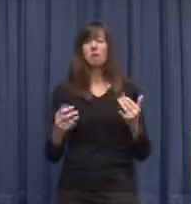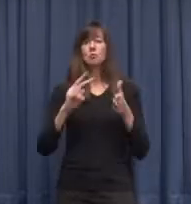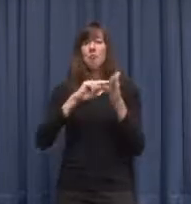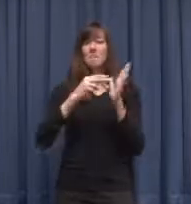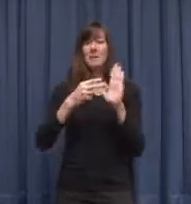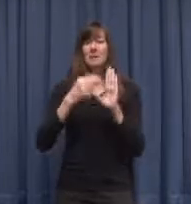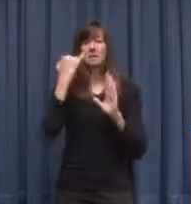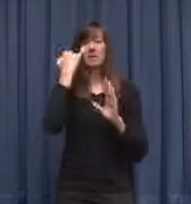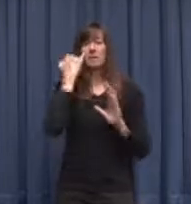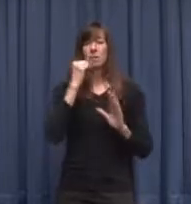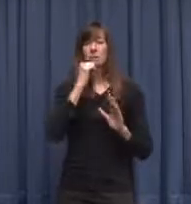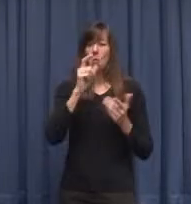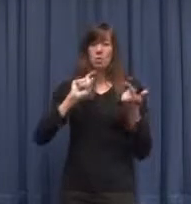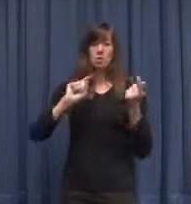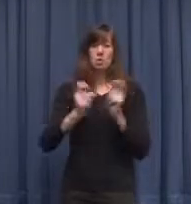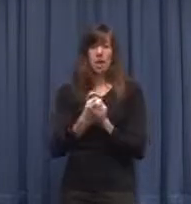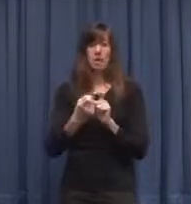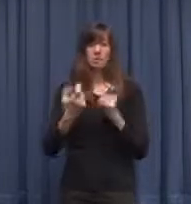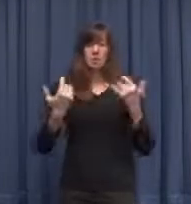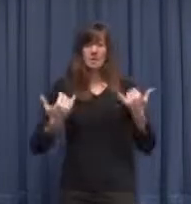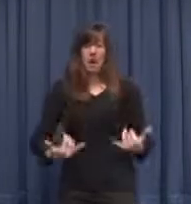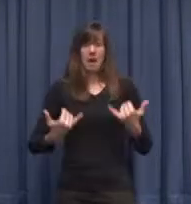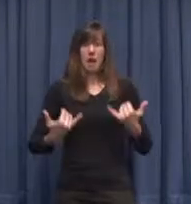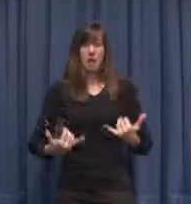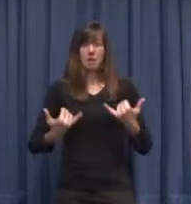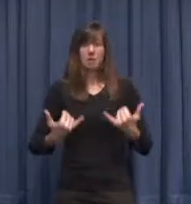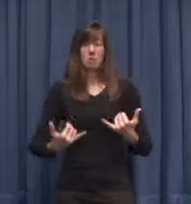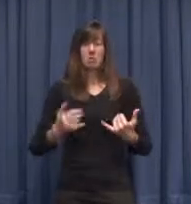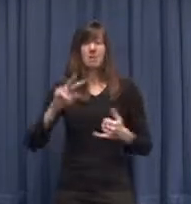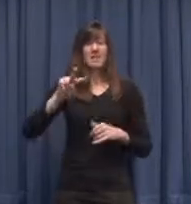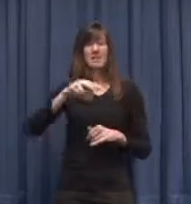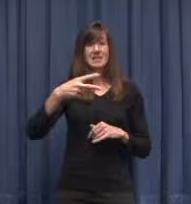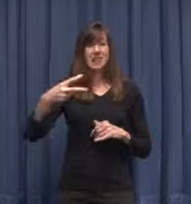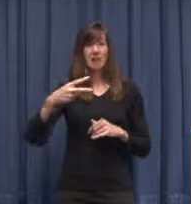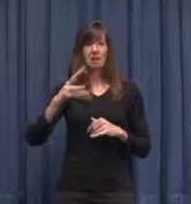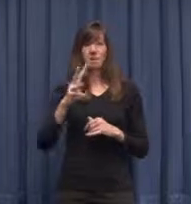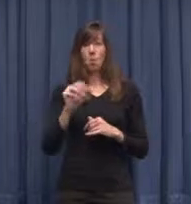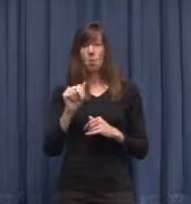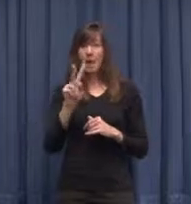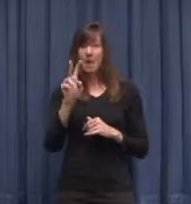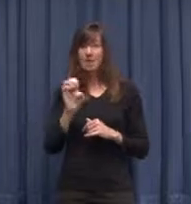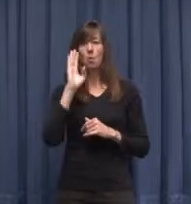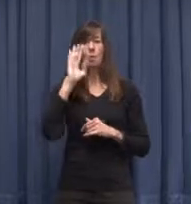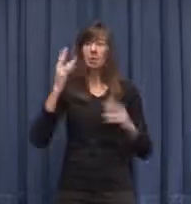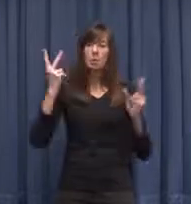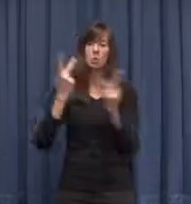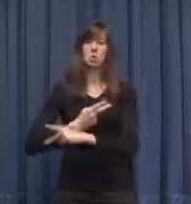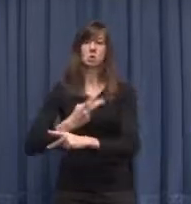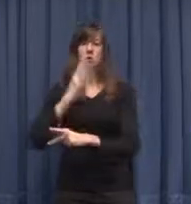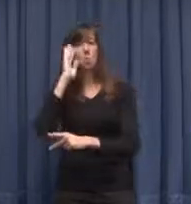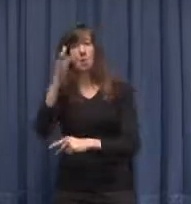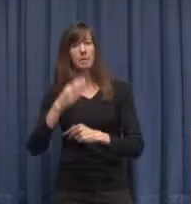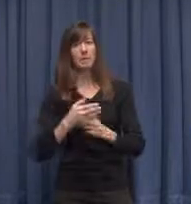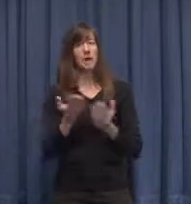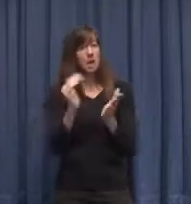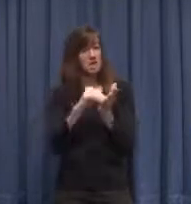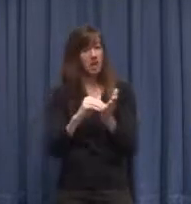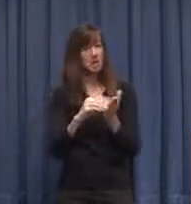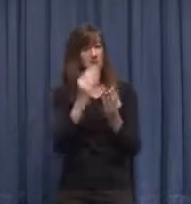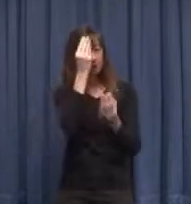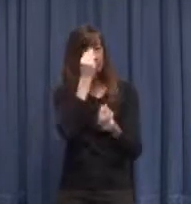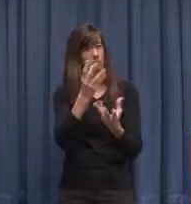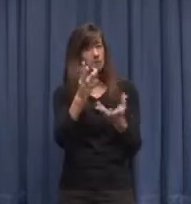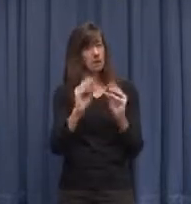wave is shaping up to be worse than the first wave. I want to repeat that again. It's